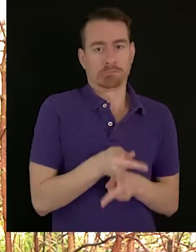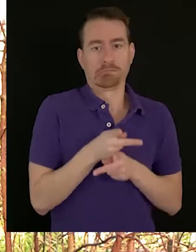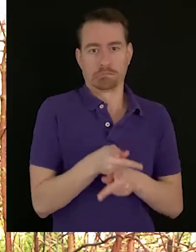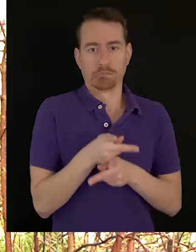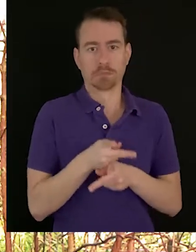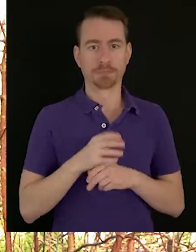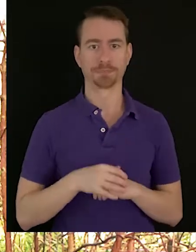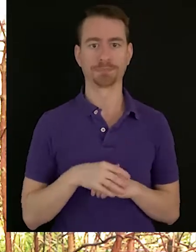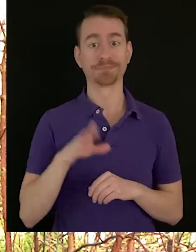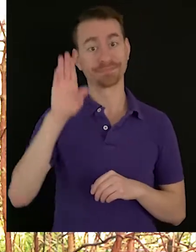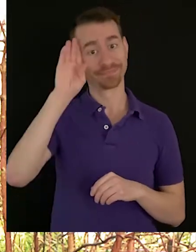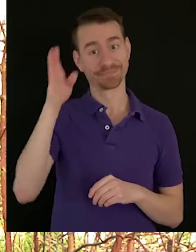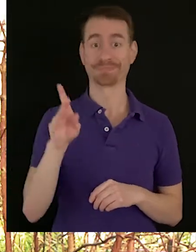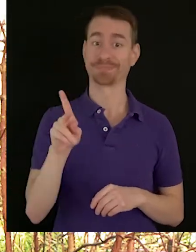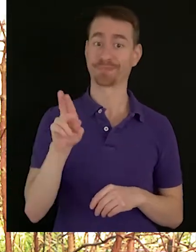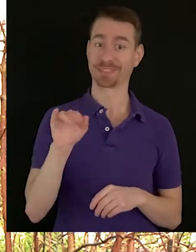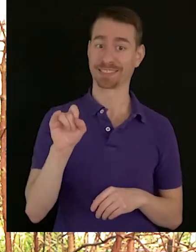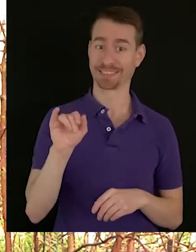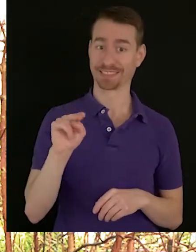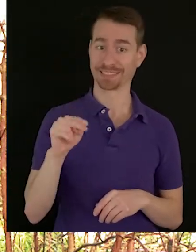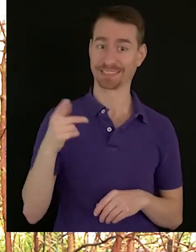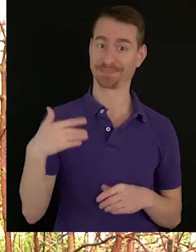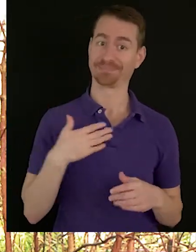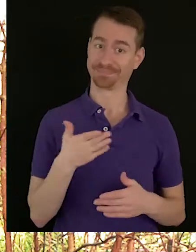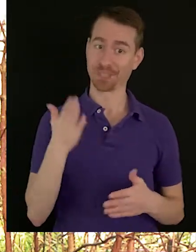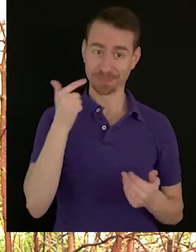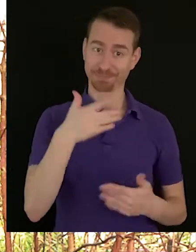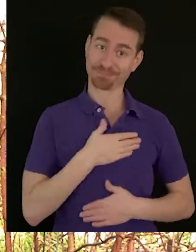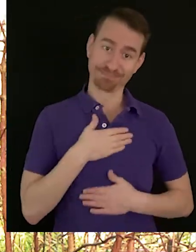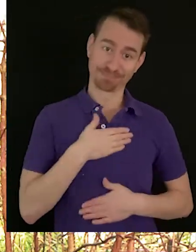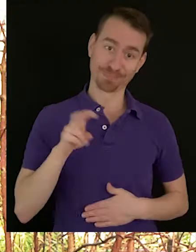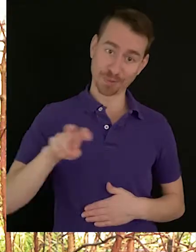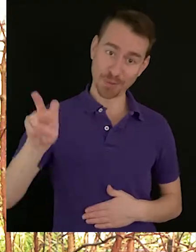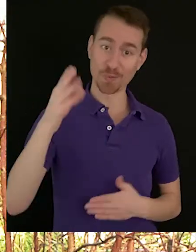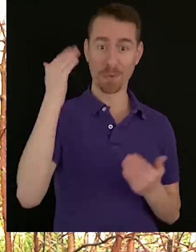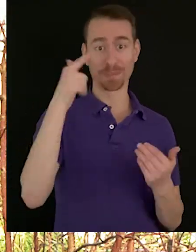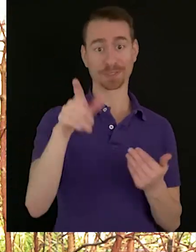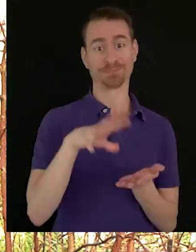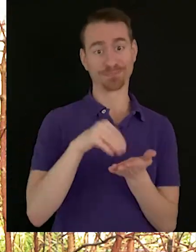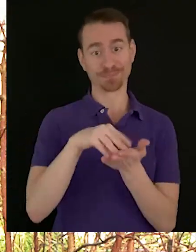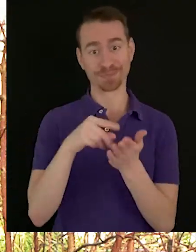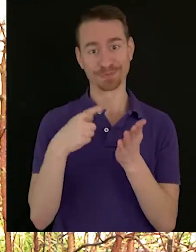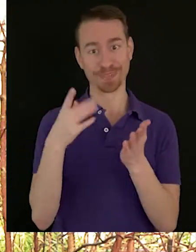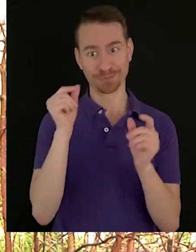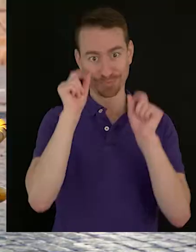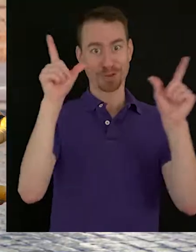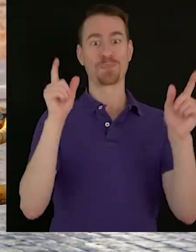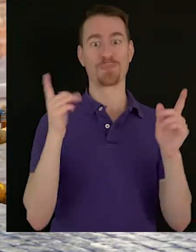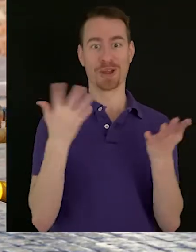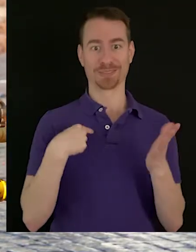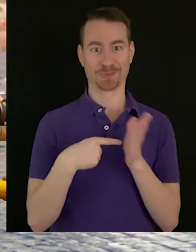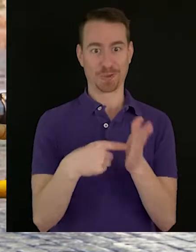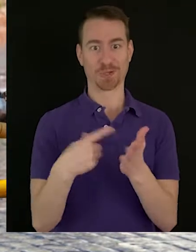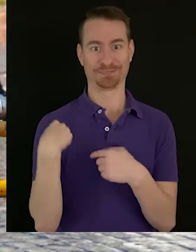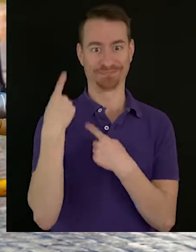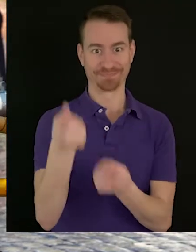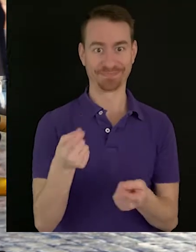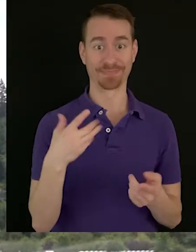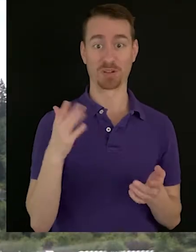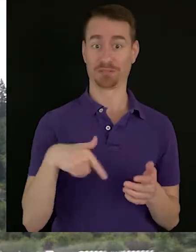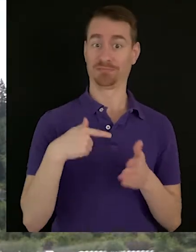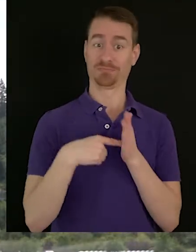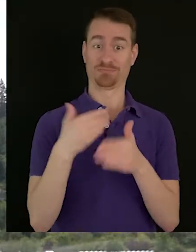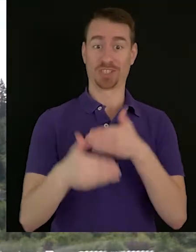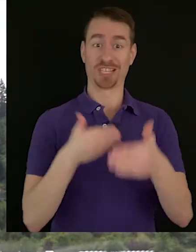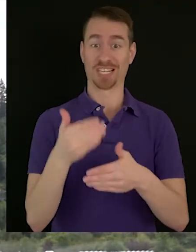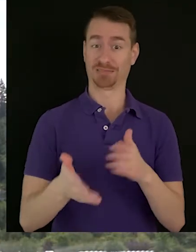water. The good thing is that we need water for more than drinking, right? And recycled water is a great fit for things like street cleaning